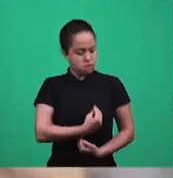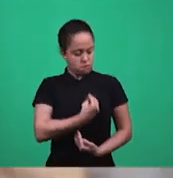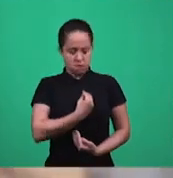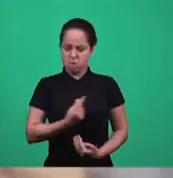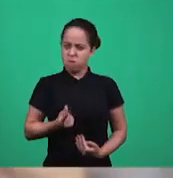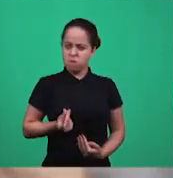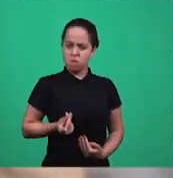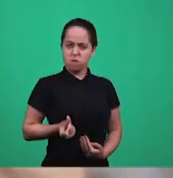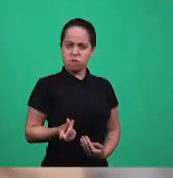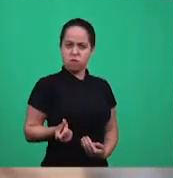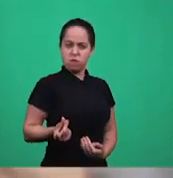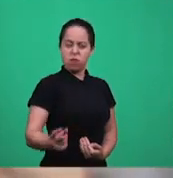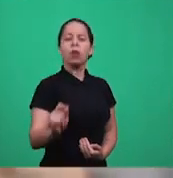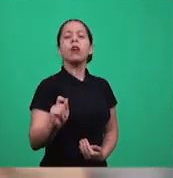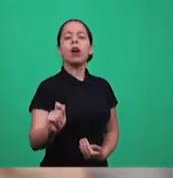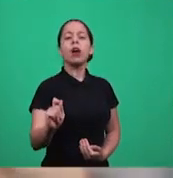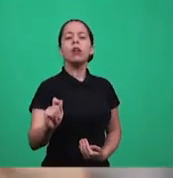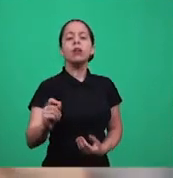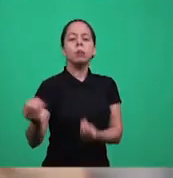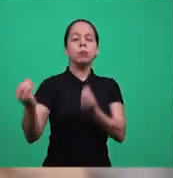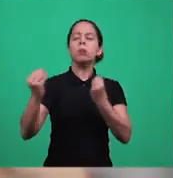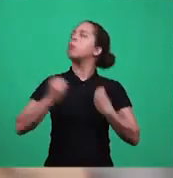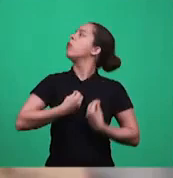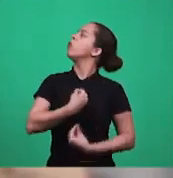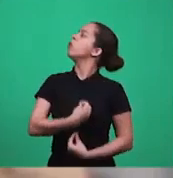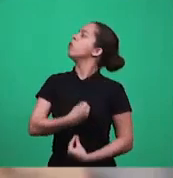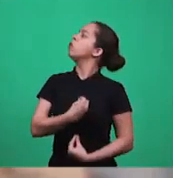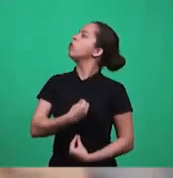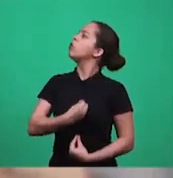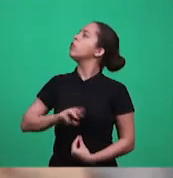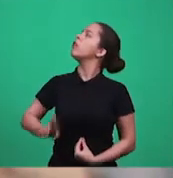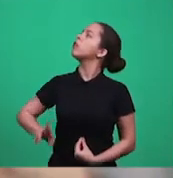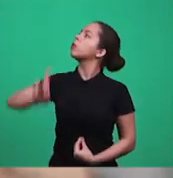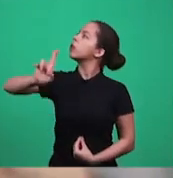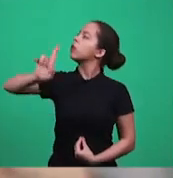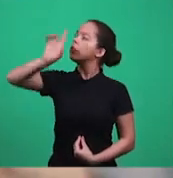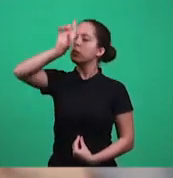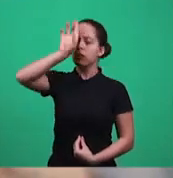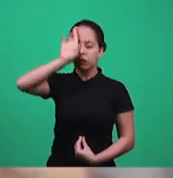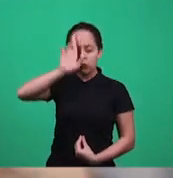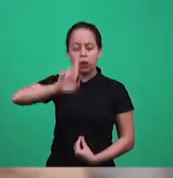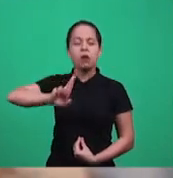the life, the great author, Lord.